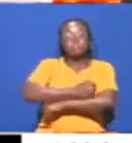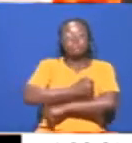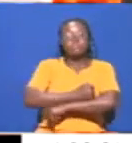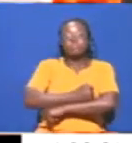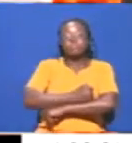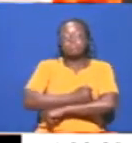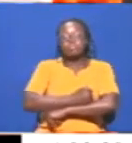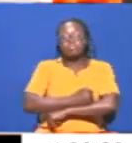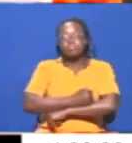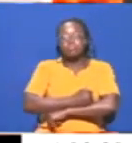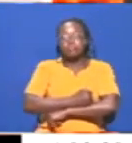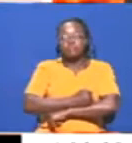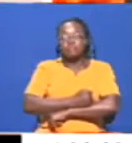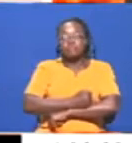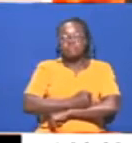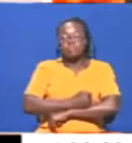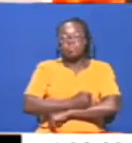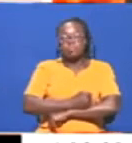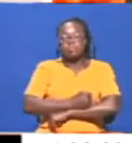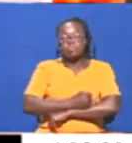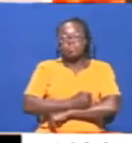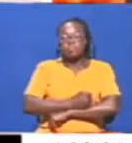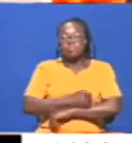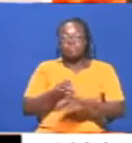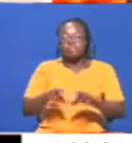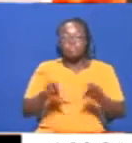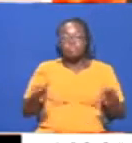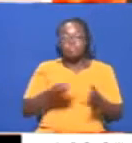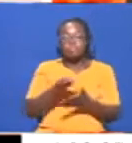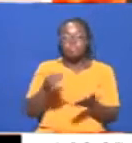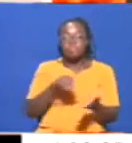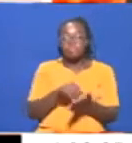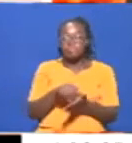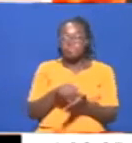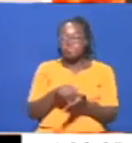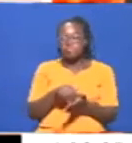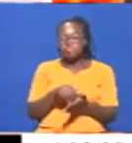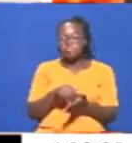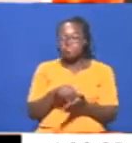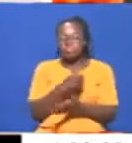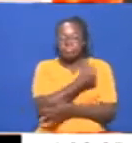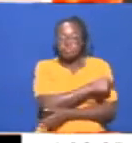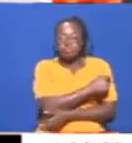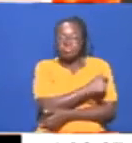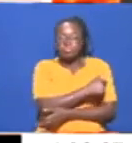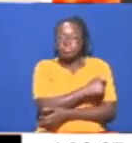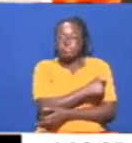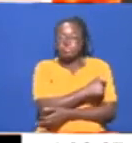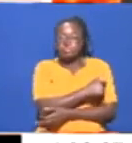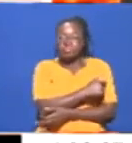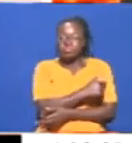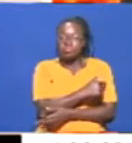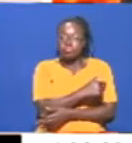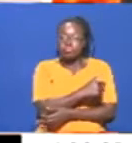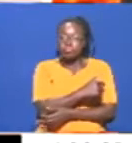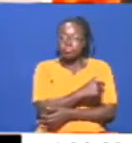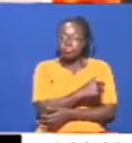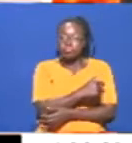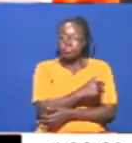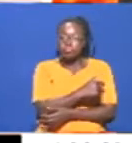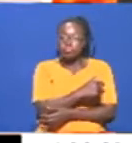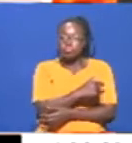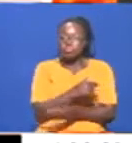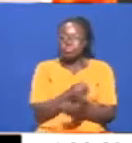mashule, kwenye market centers, kwenye hospitali ndogo ndogo, baina